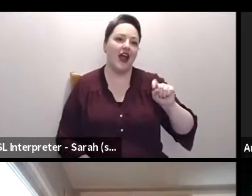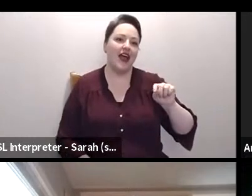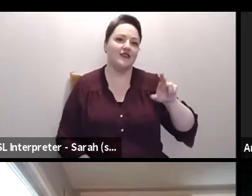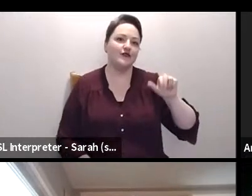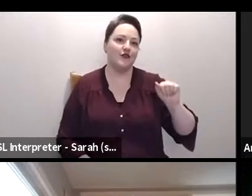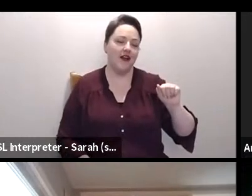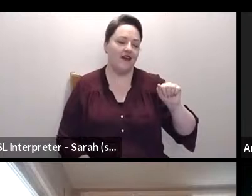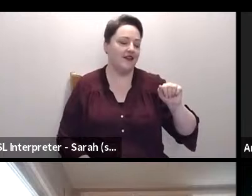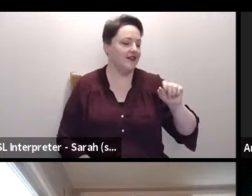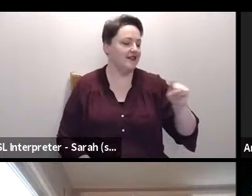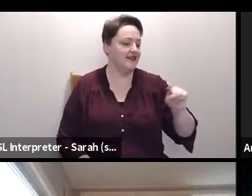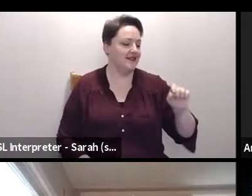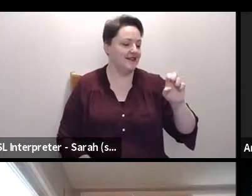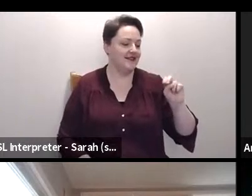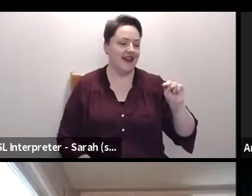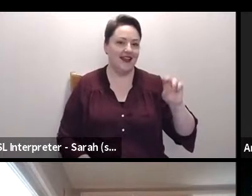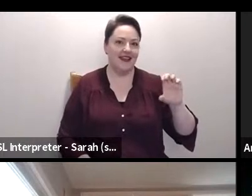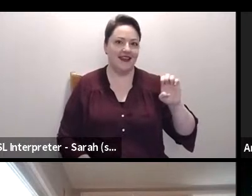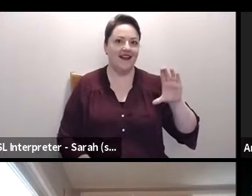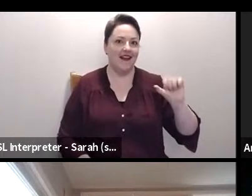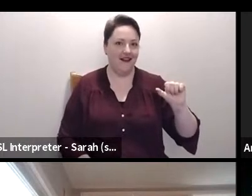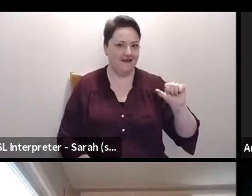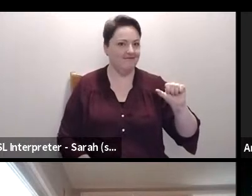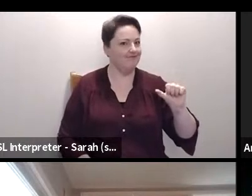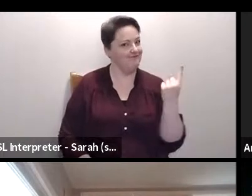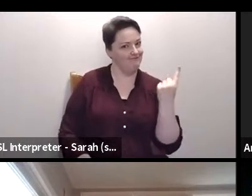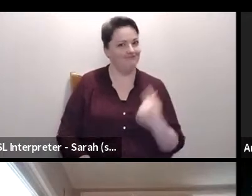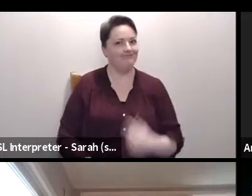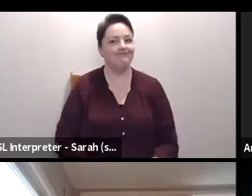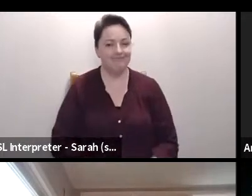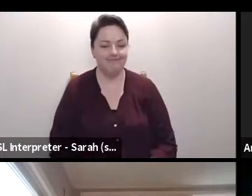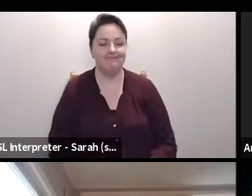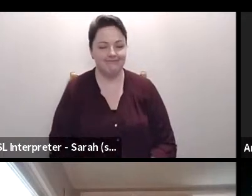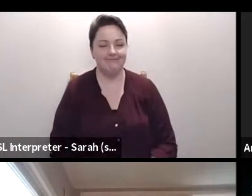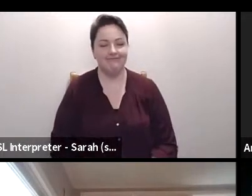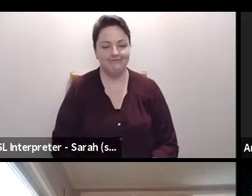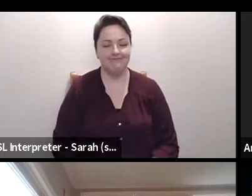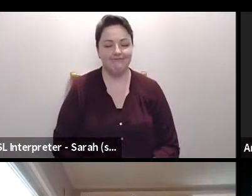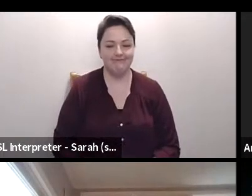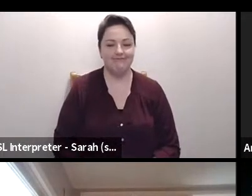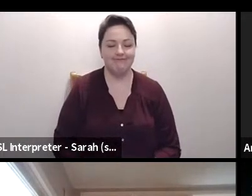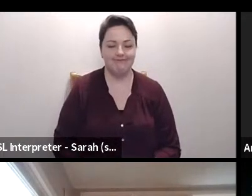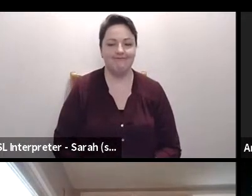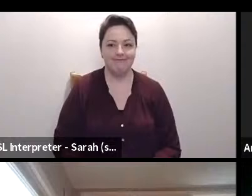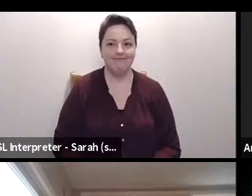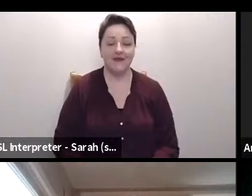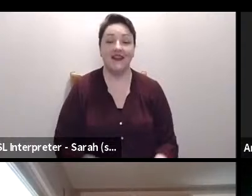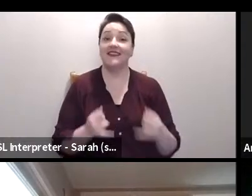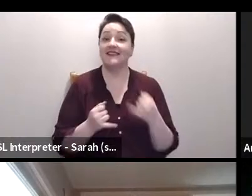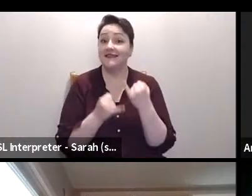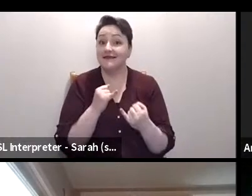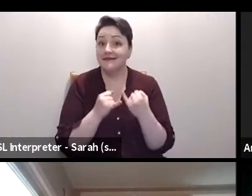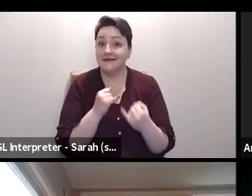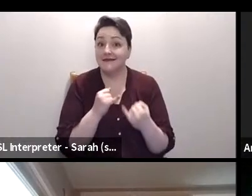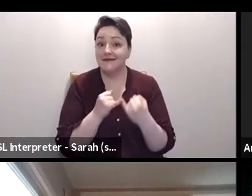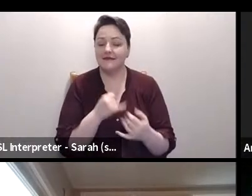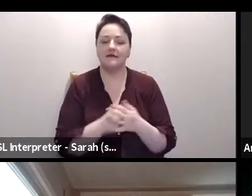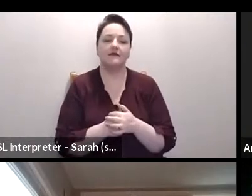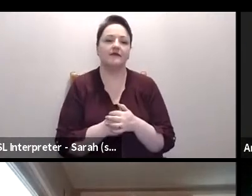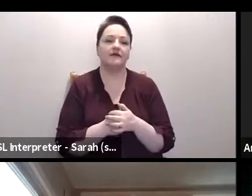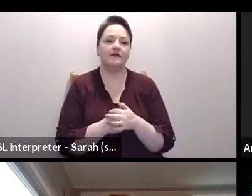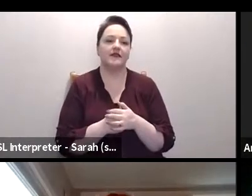not that we're, yeah. Not the studies now. And then lastly, you talked